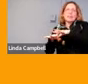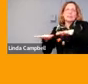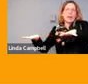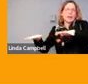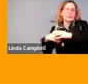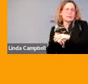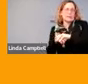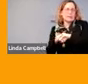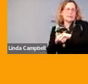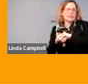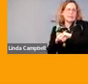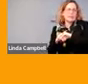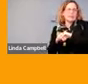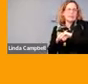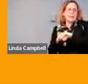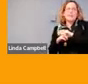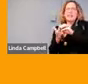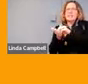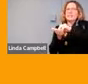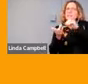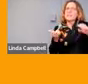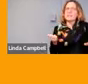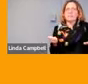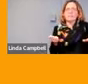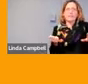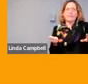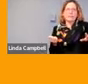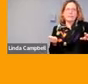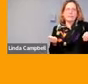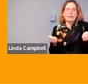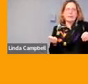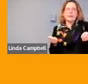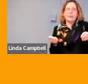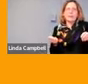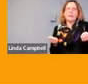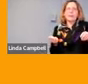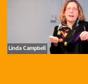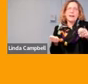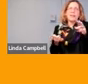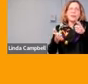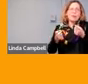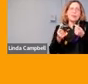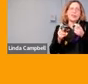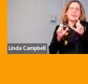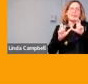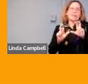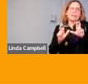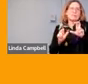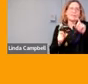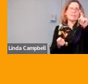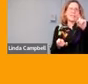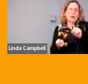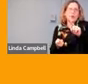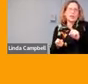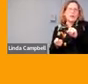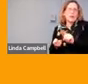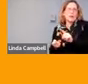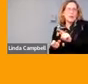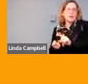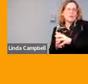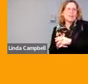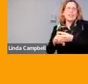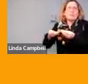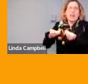price, and all you're doing is slowing down the spread at that point. And it's incredibly expensive. And your return on